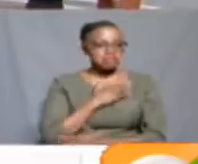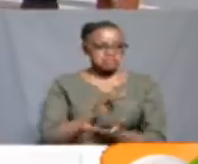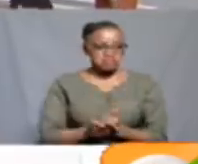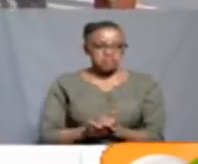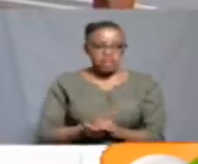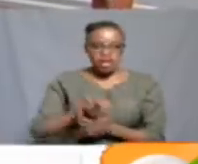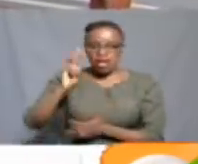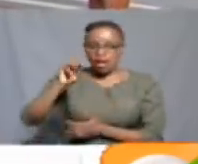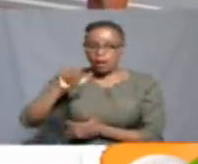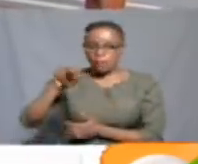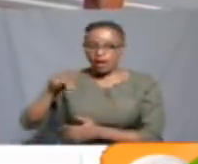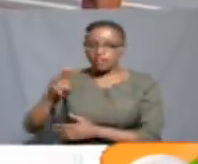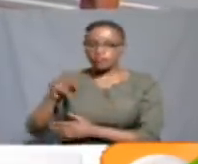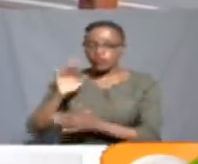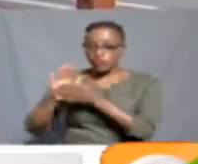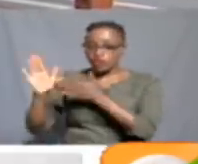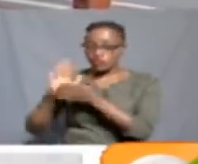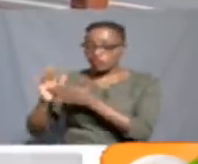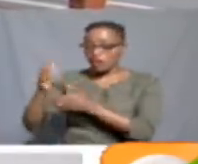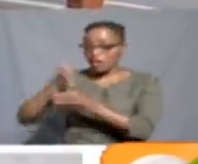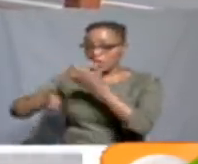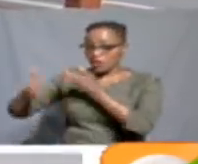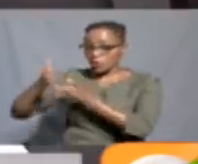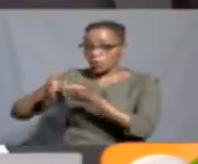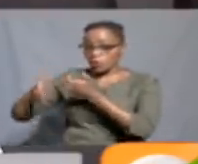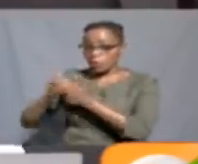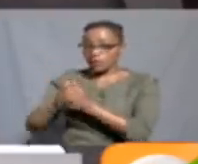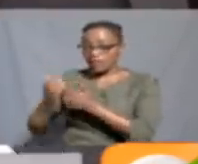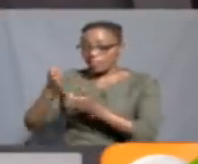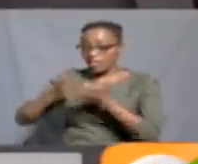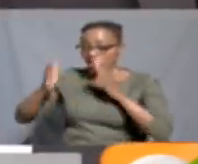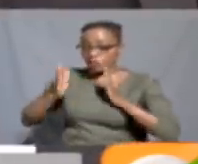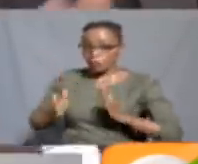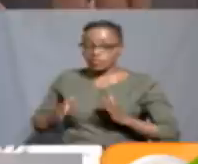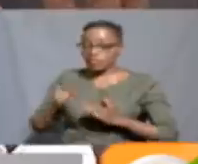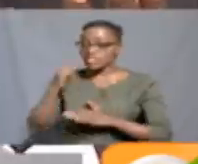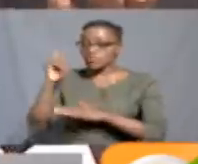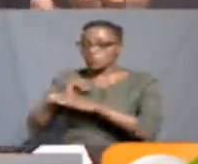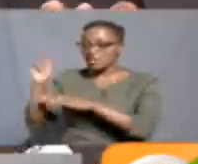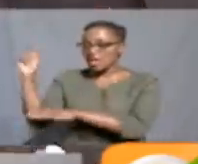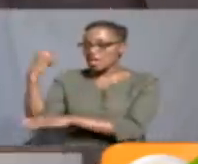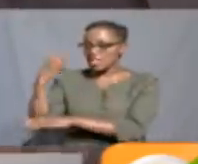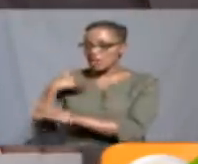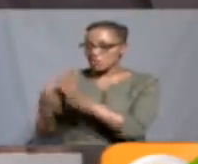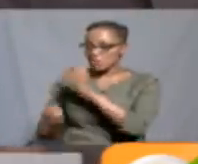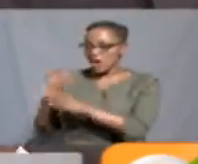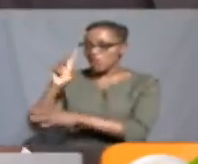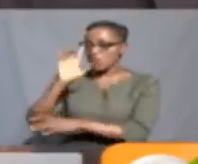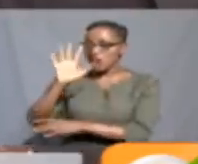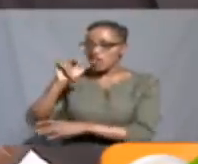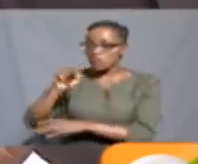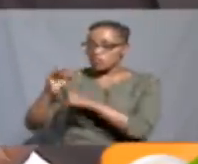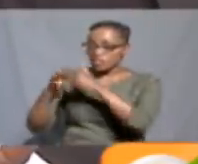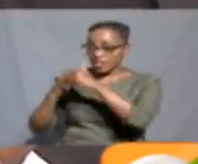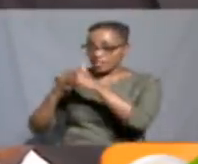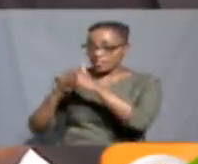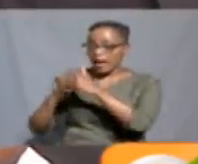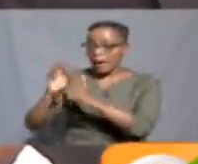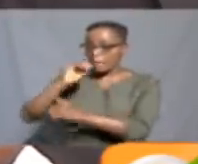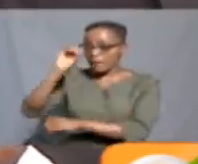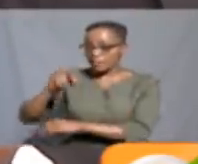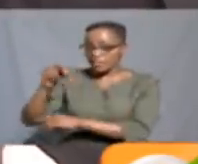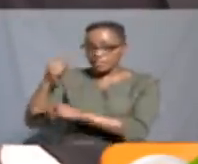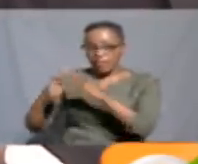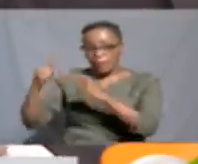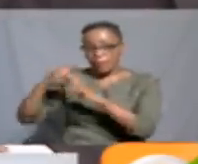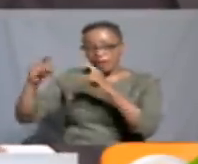Manu. Okay, real quick. The economy, the economists predicted that Kenya was going to grow at 5.8% this year. I